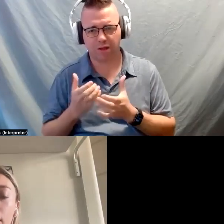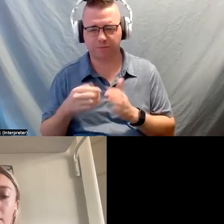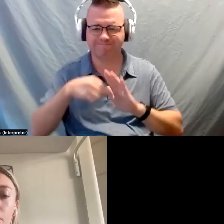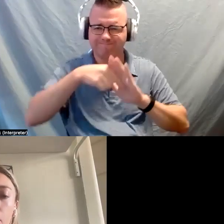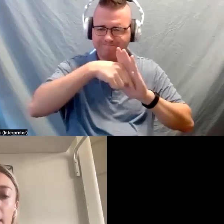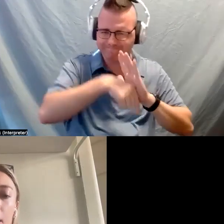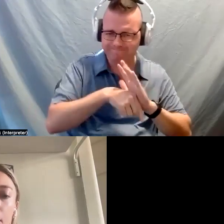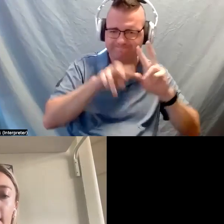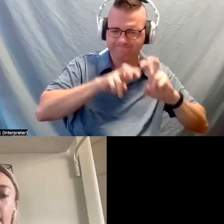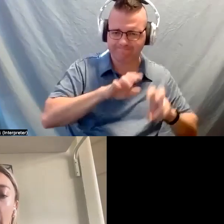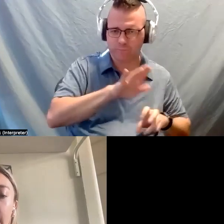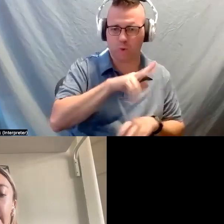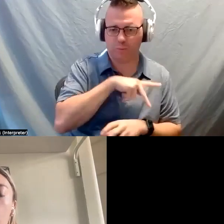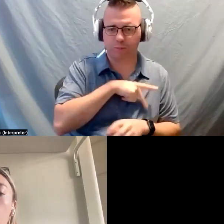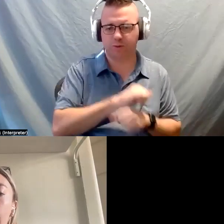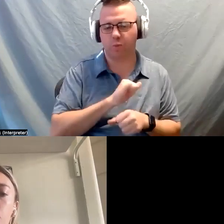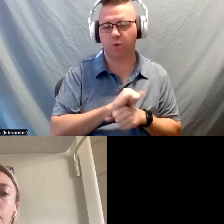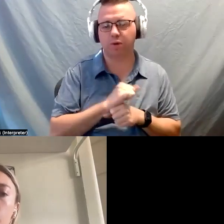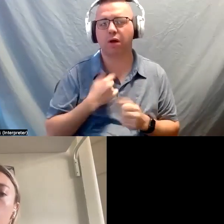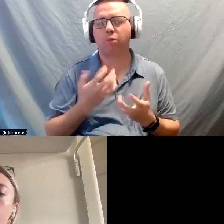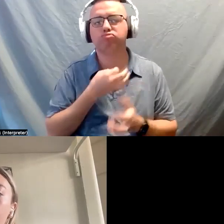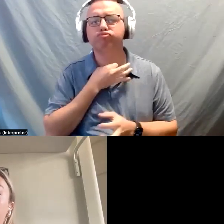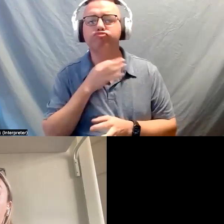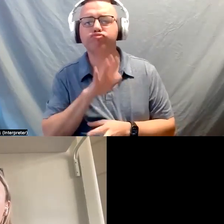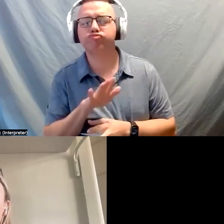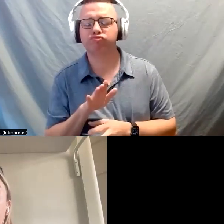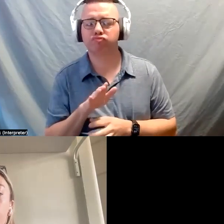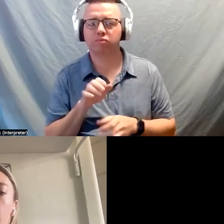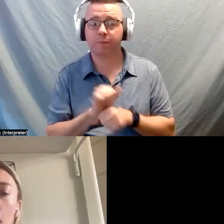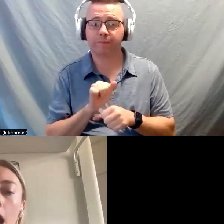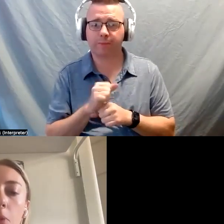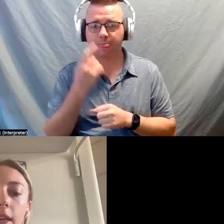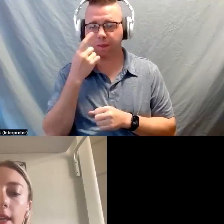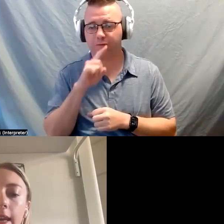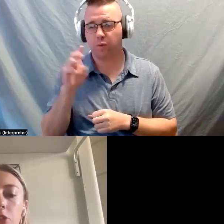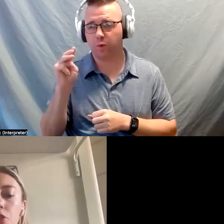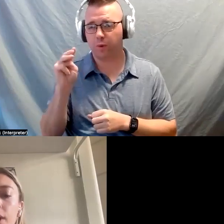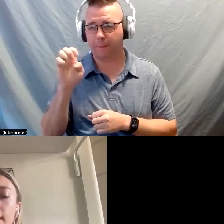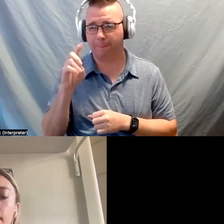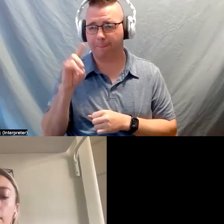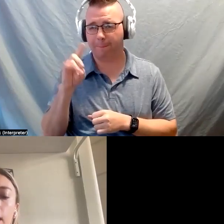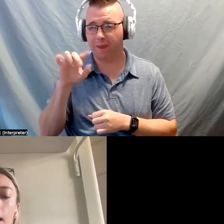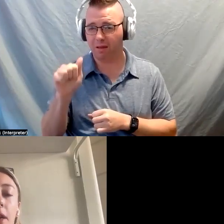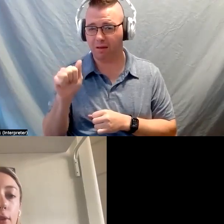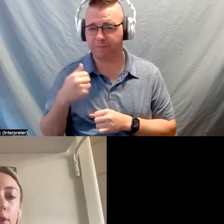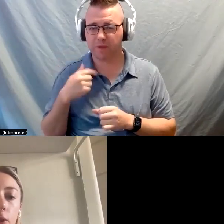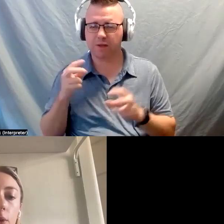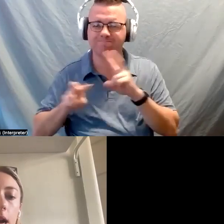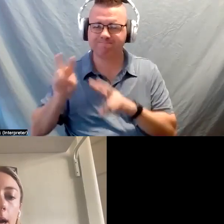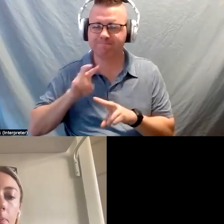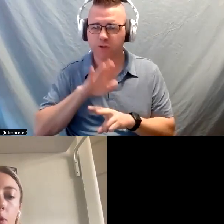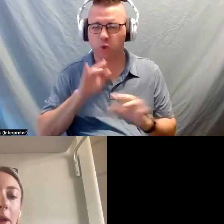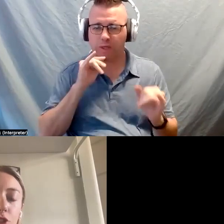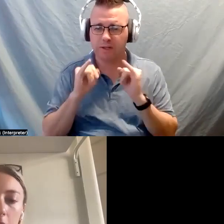into your own personal work, I wanted to ask a question regarding media. We engaged with your